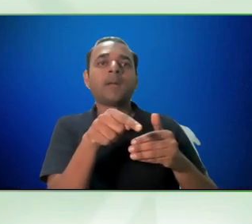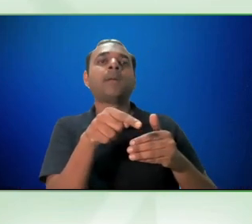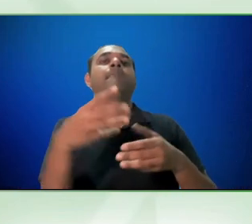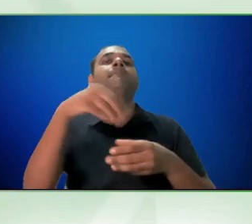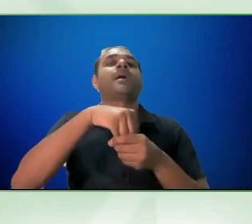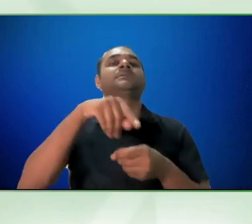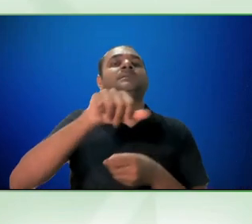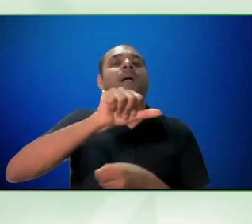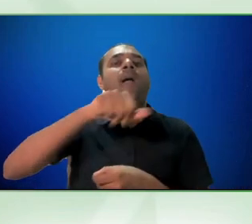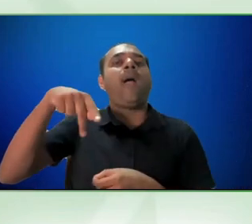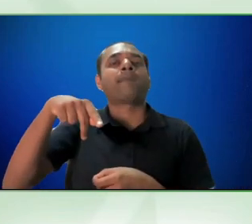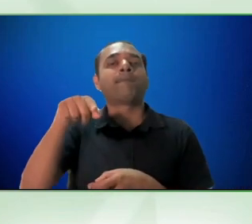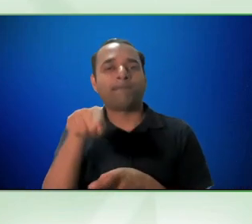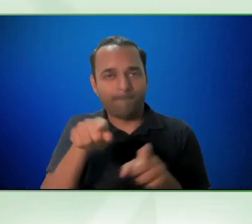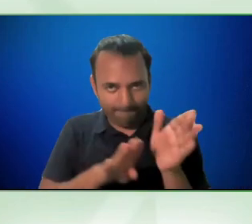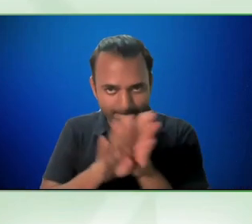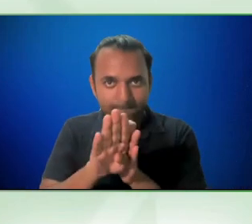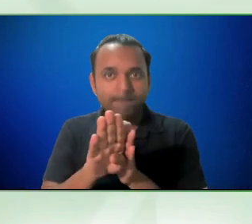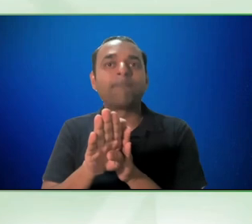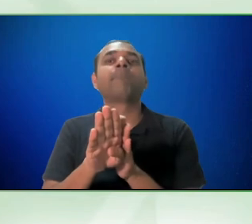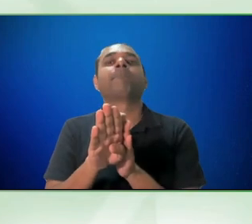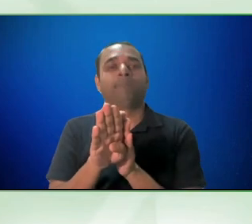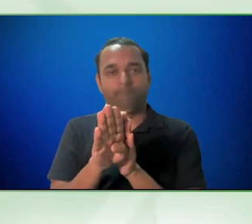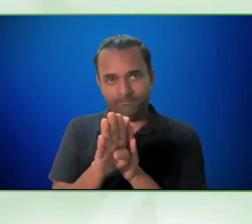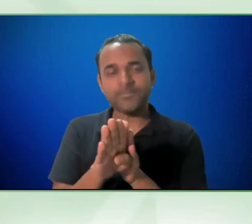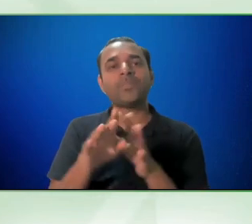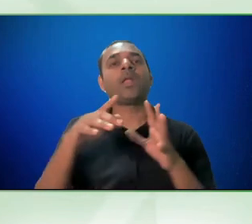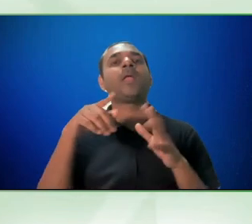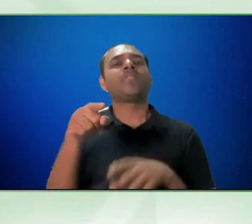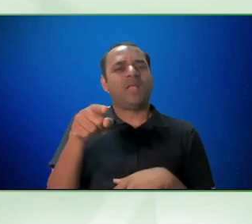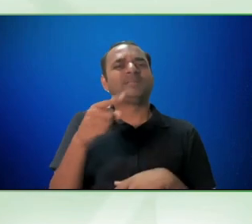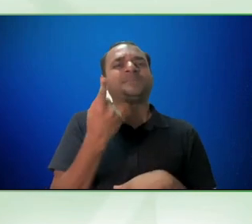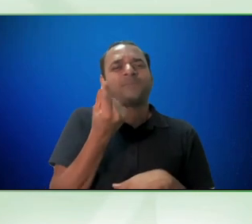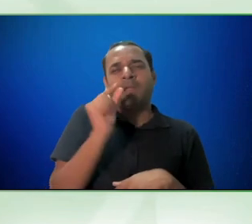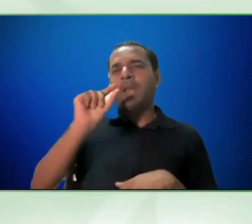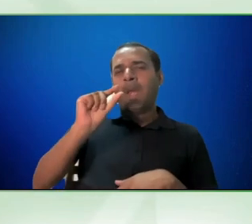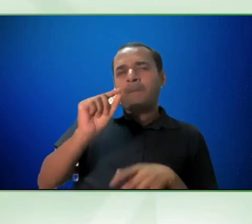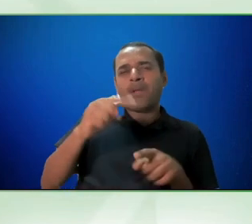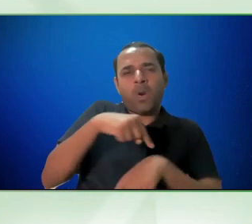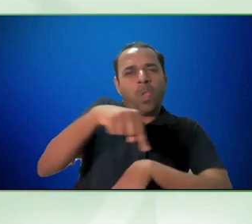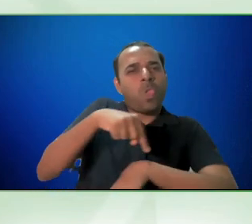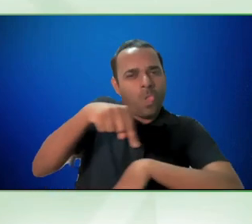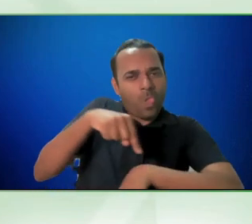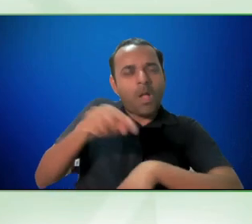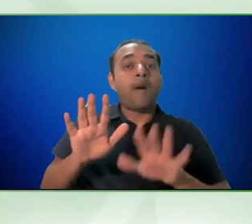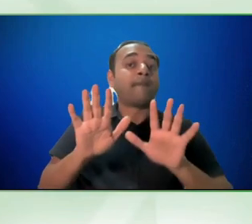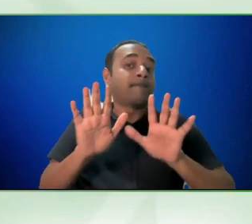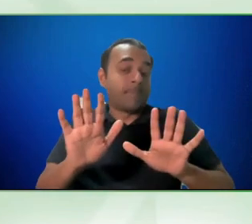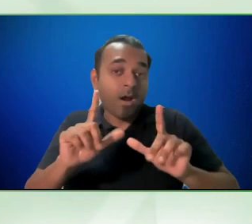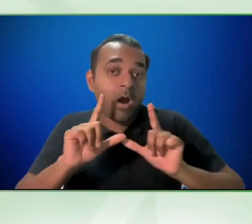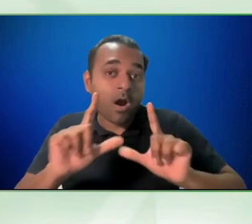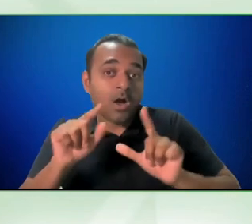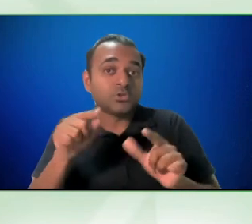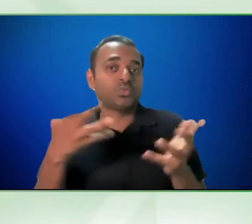experts in accessibility and in fintech space and compliance. And the whole team to date have been